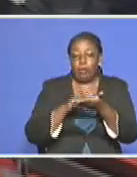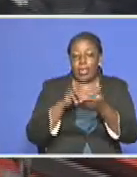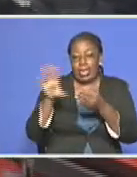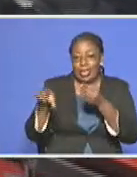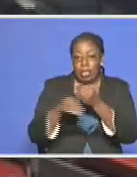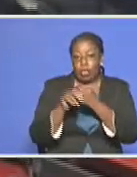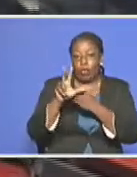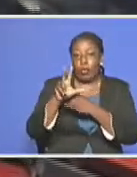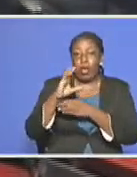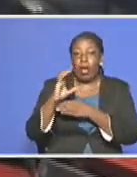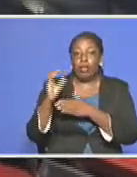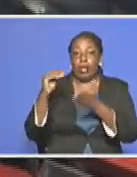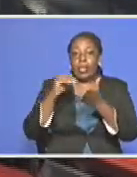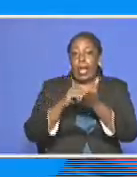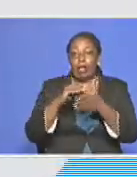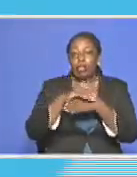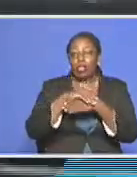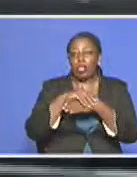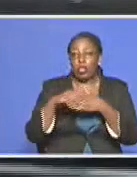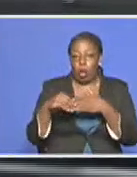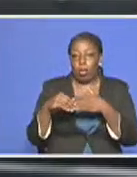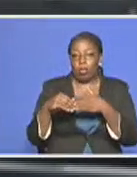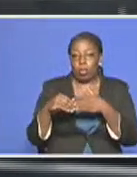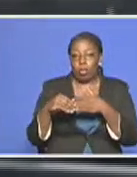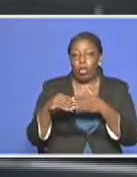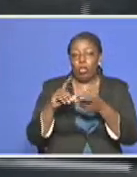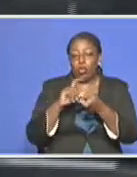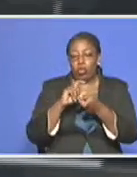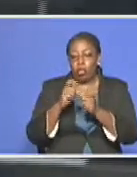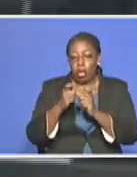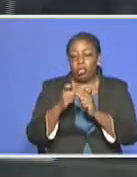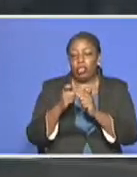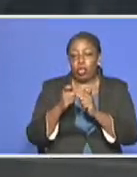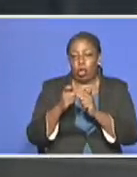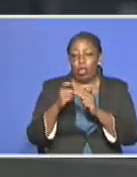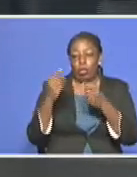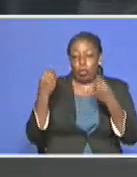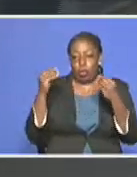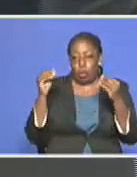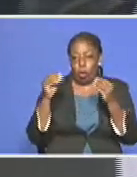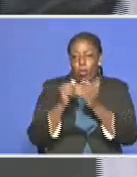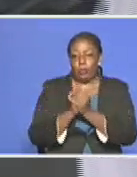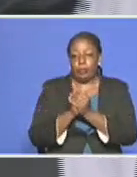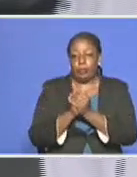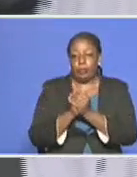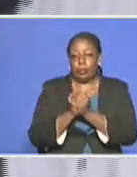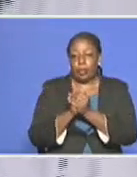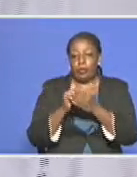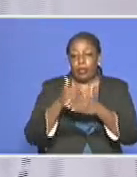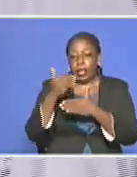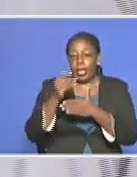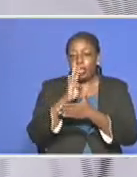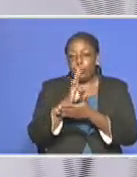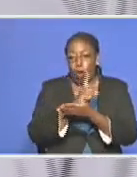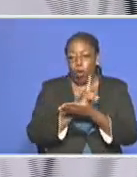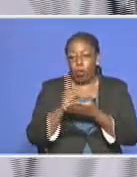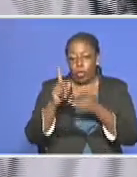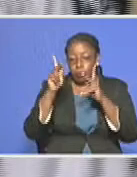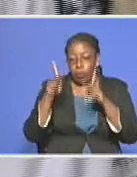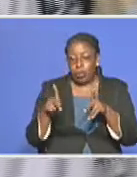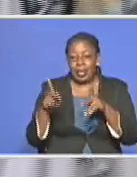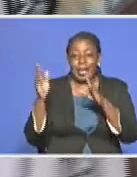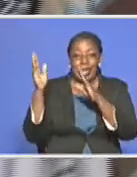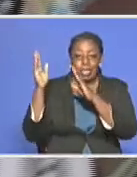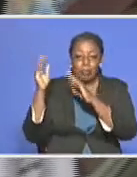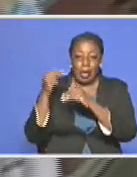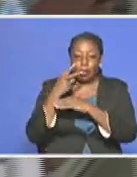additional $300,000 to remodel the store. Those renovations underway, and over the next 4 weeks, customers can